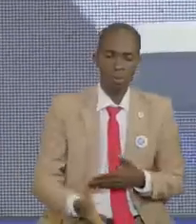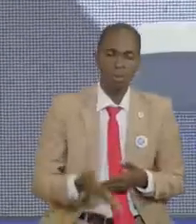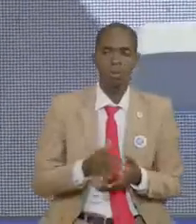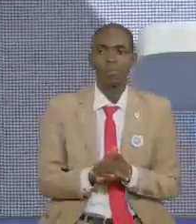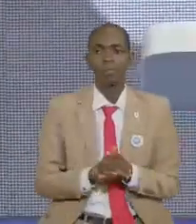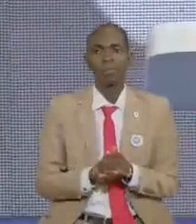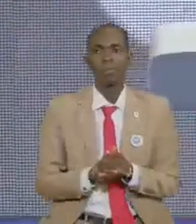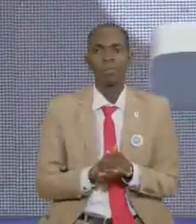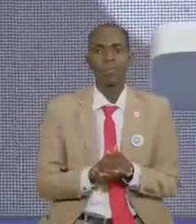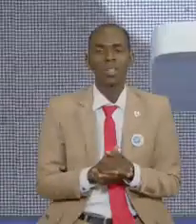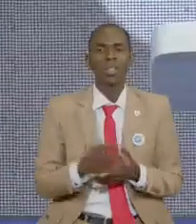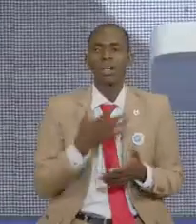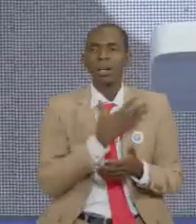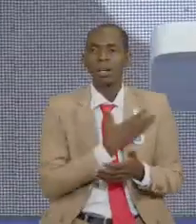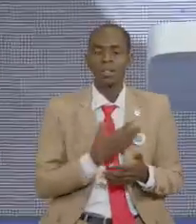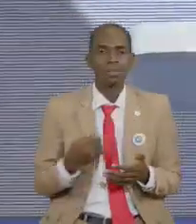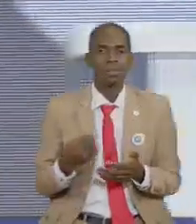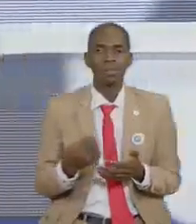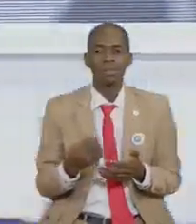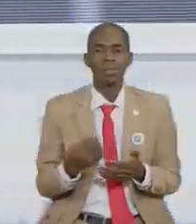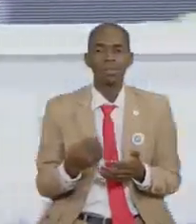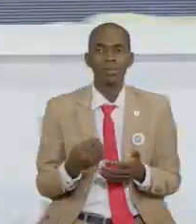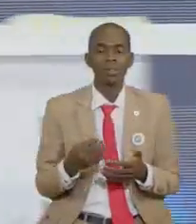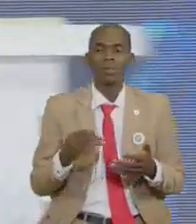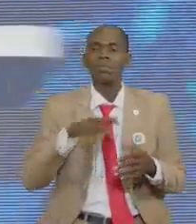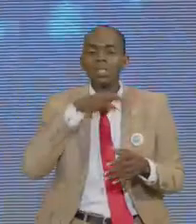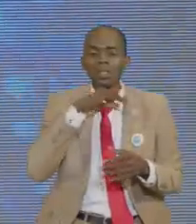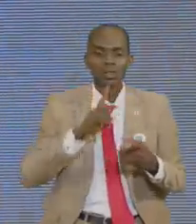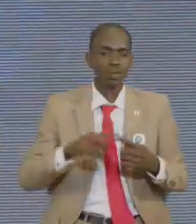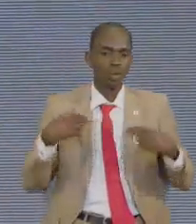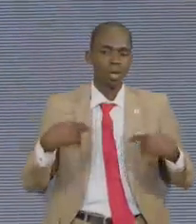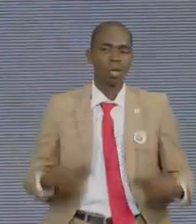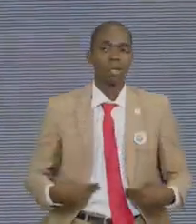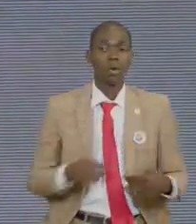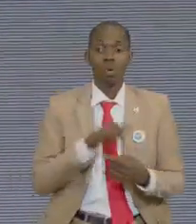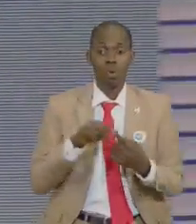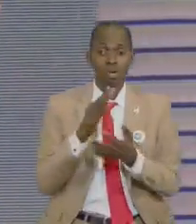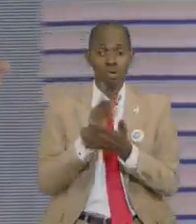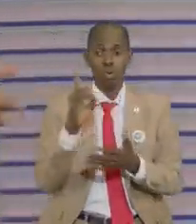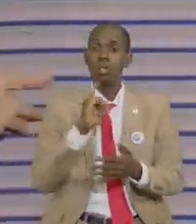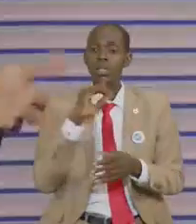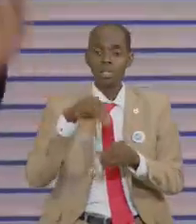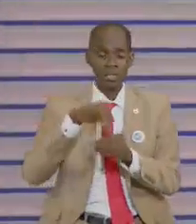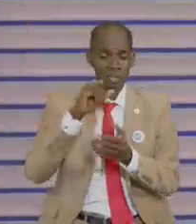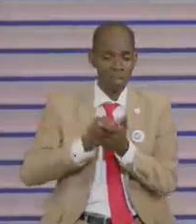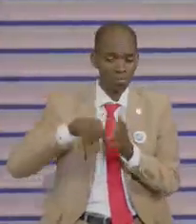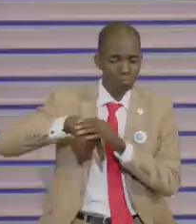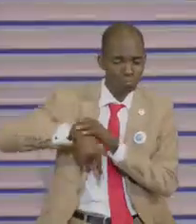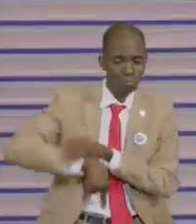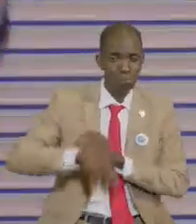destructive to health. When somebody is in that well, the water in the